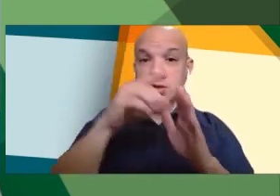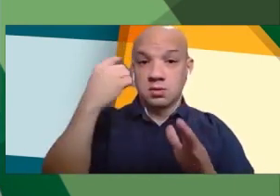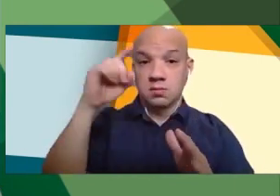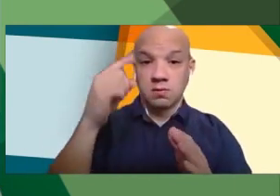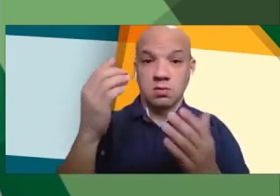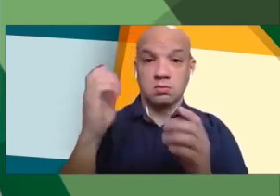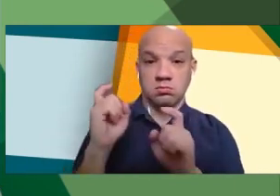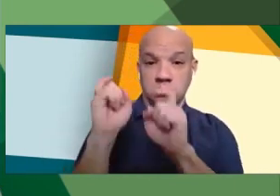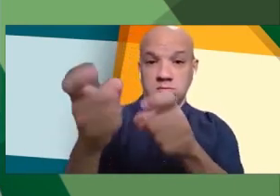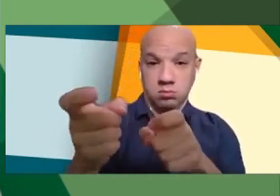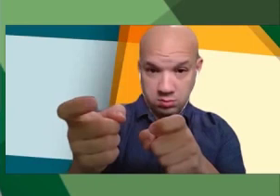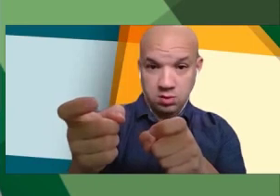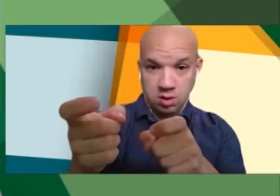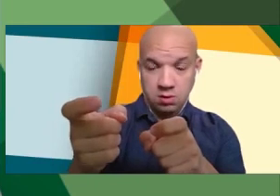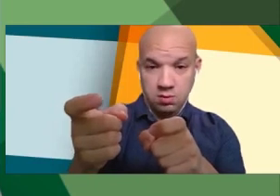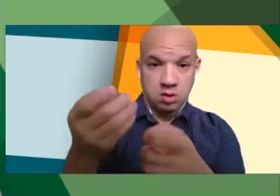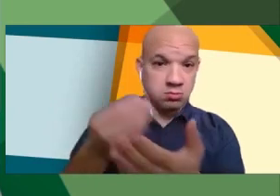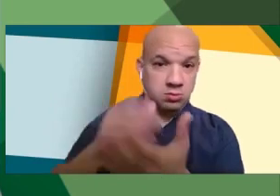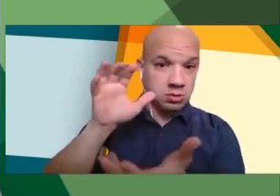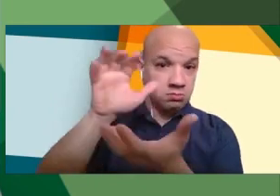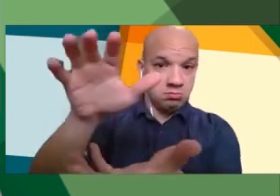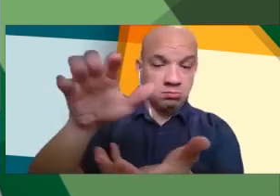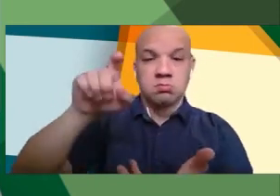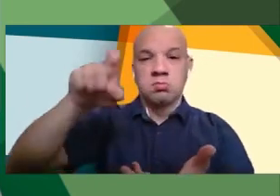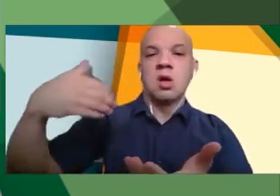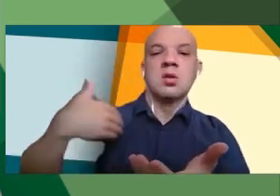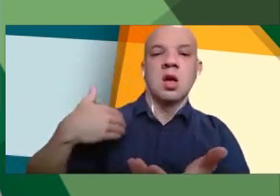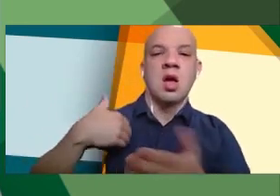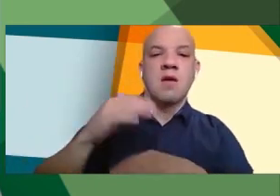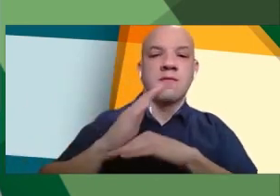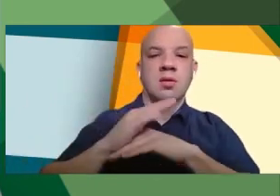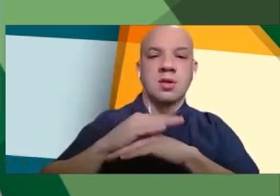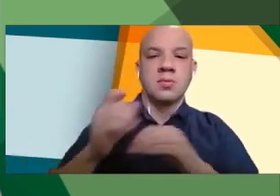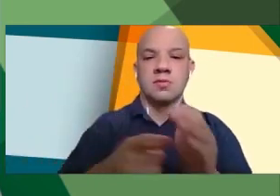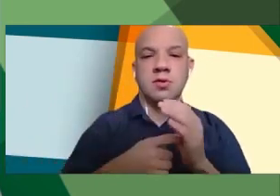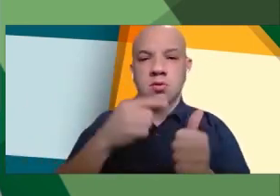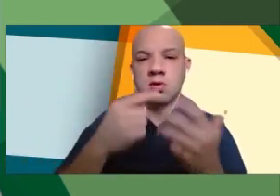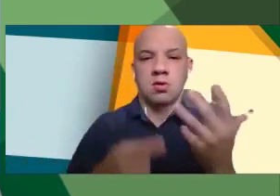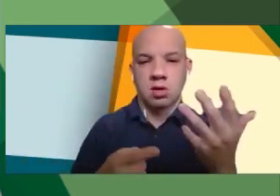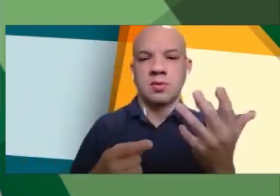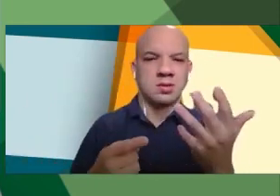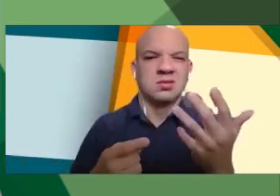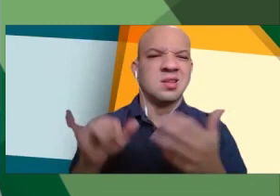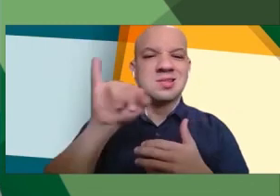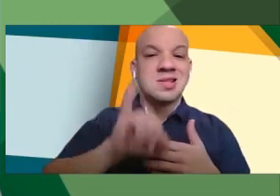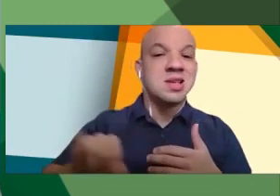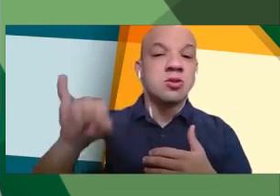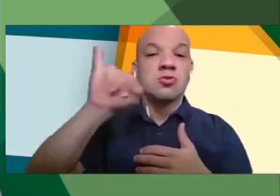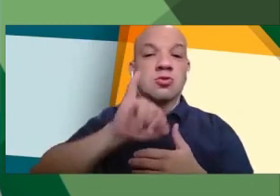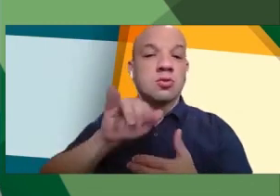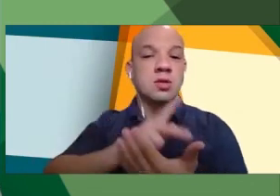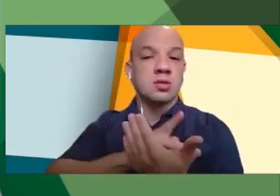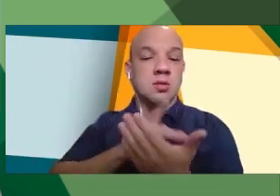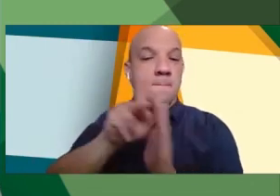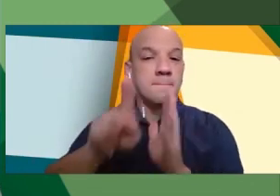the award of this RFP, you must have a minimum of required insurance policies and